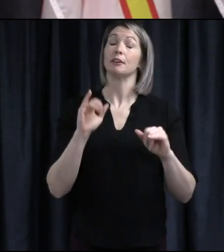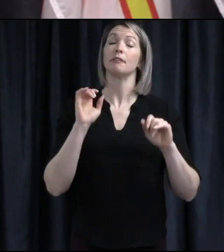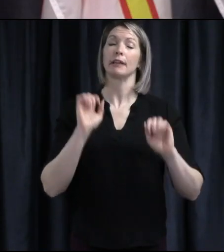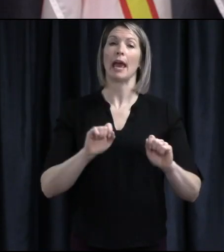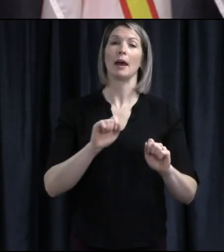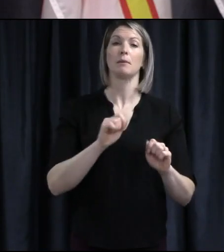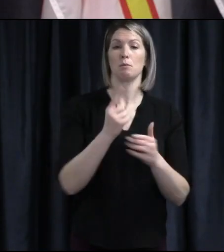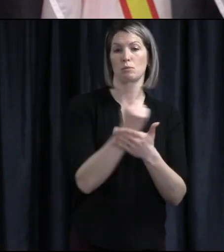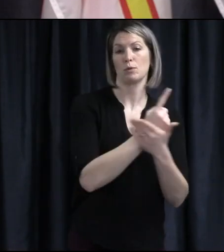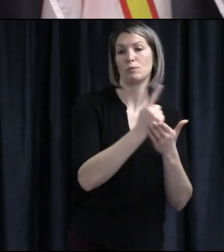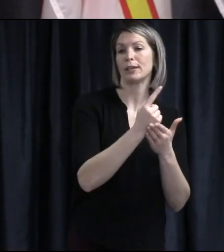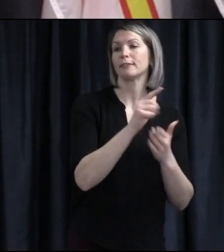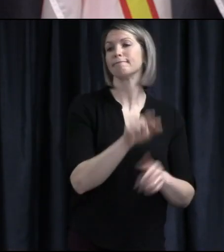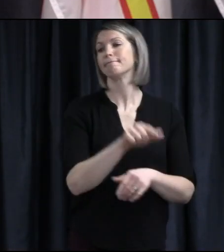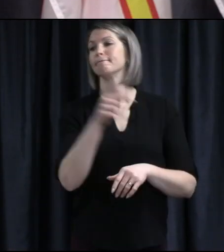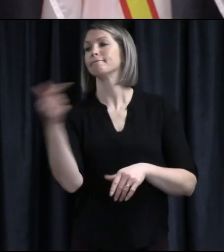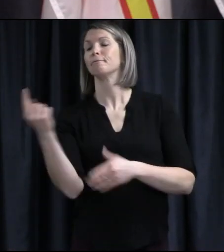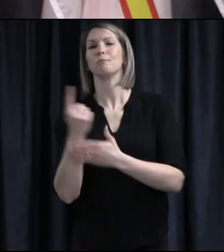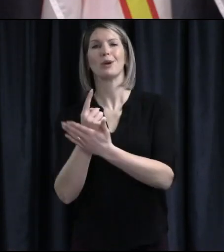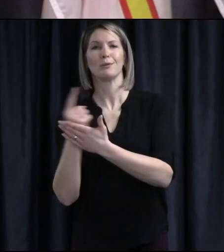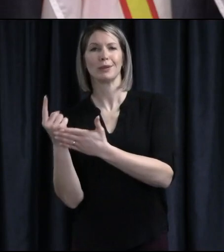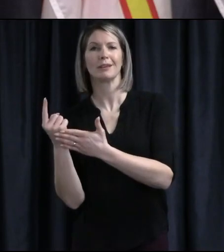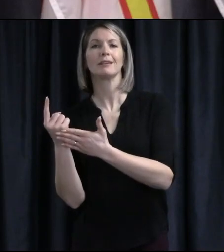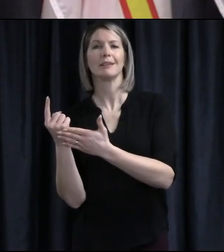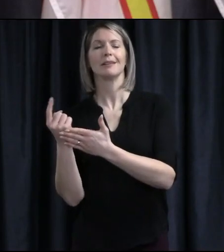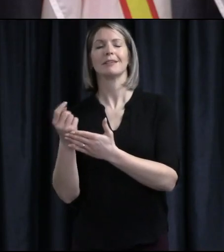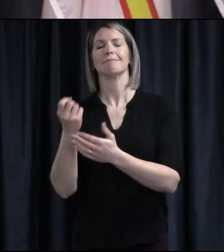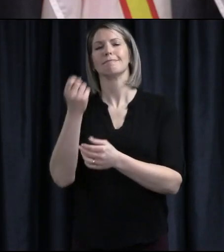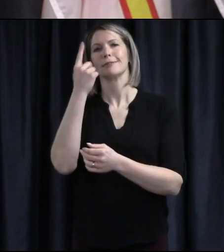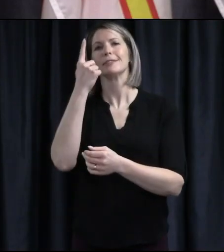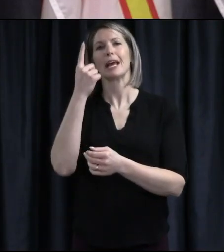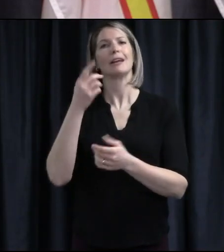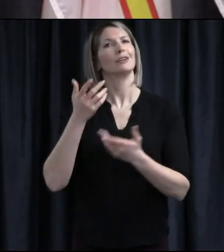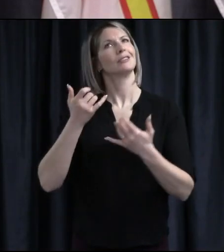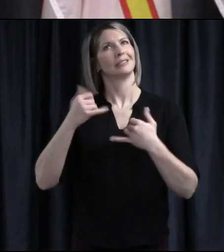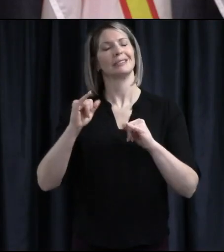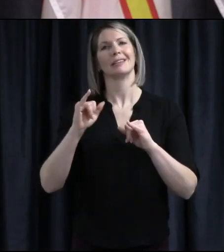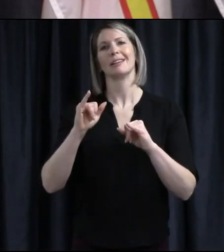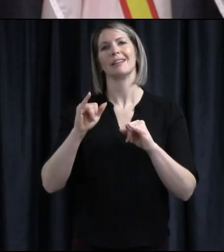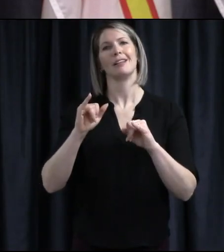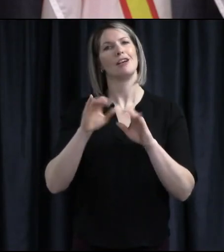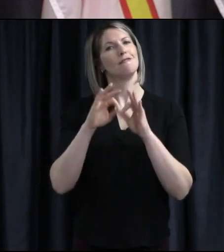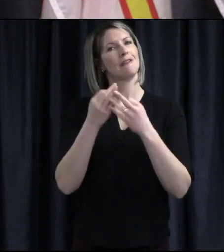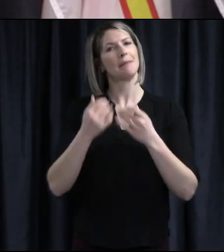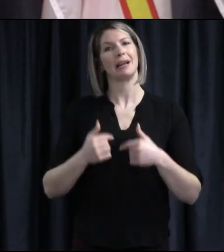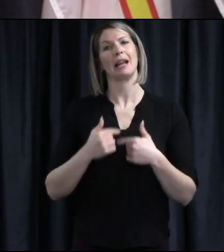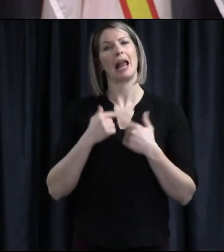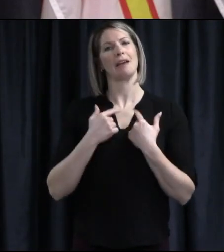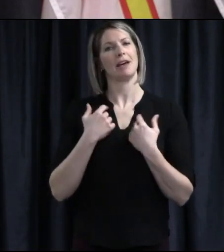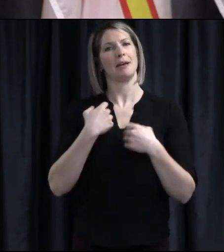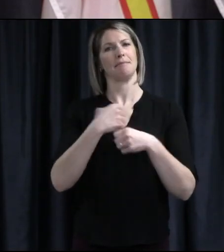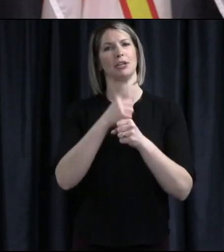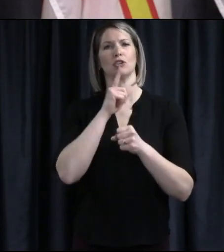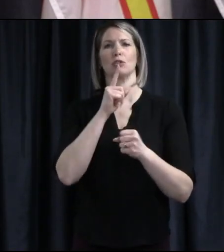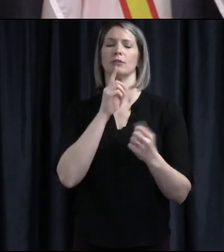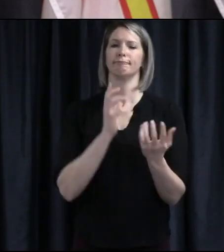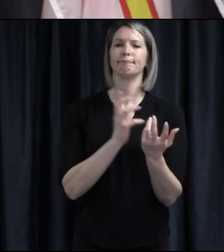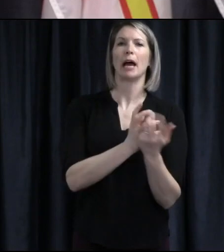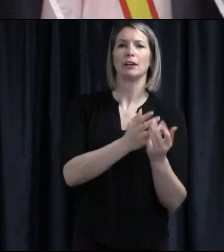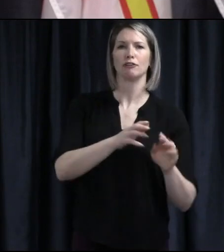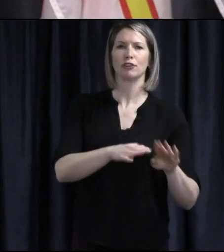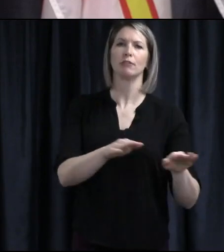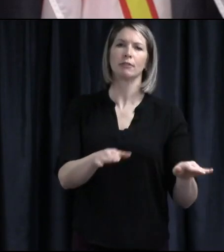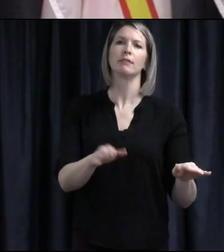that respect. And so we have to live within a realm of reality for those people. So I think